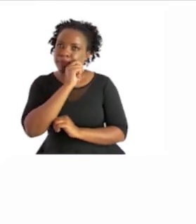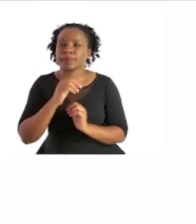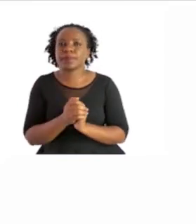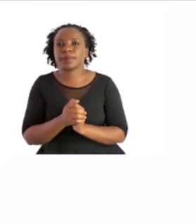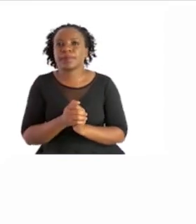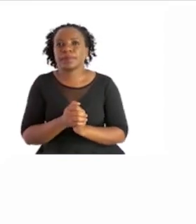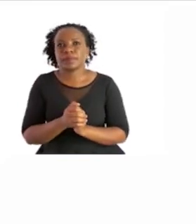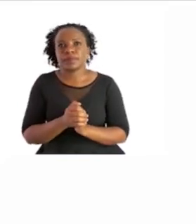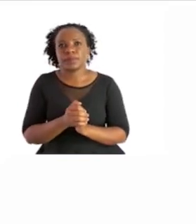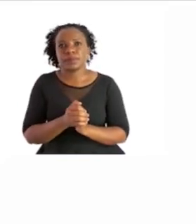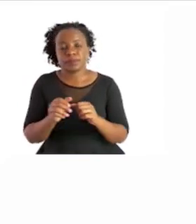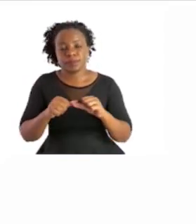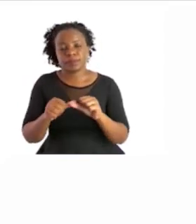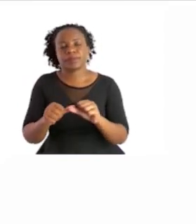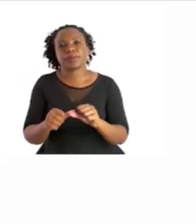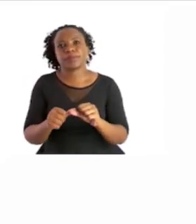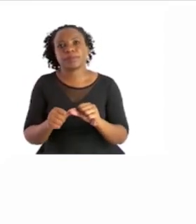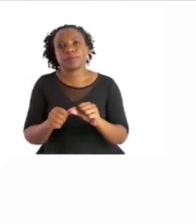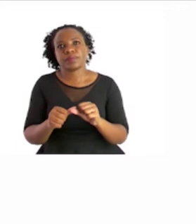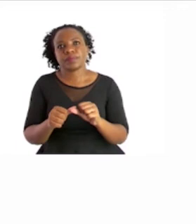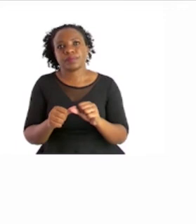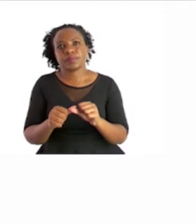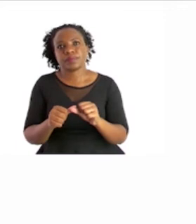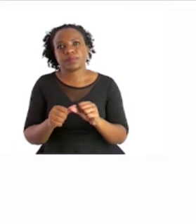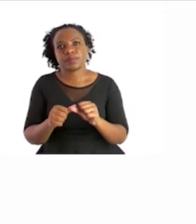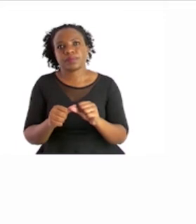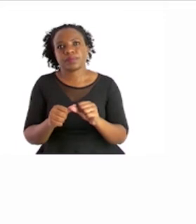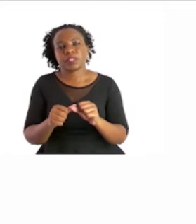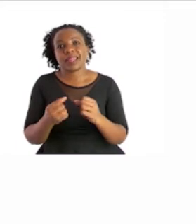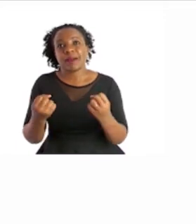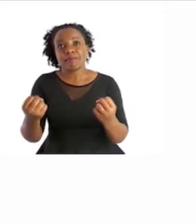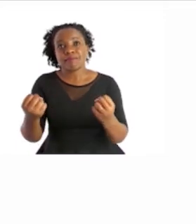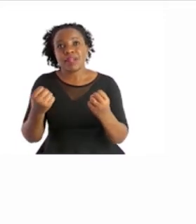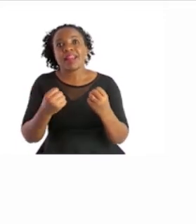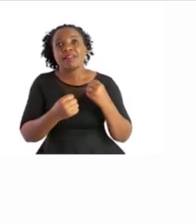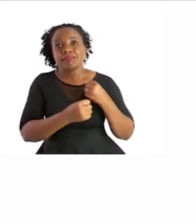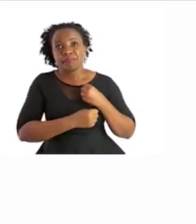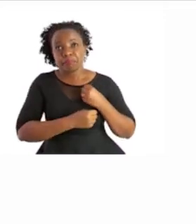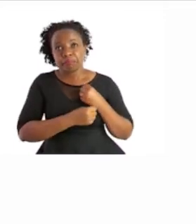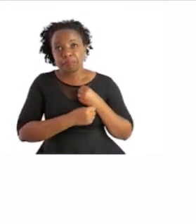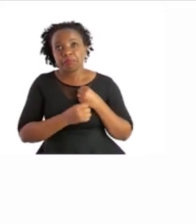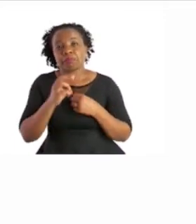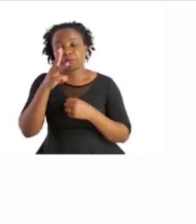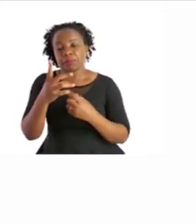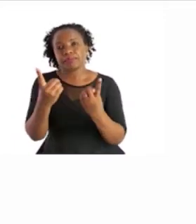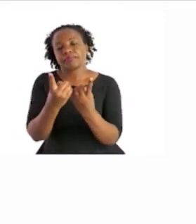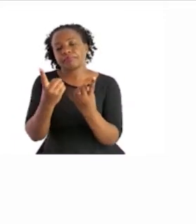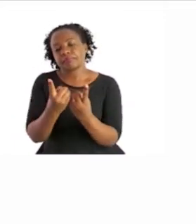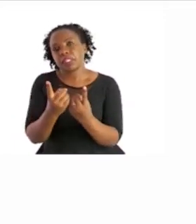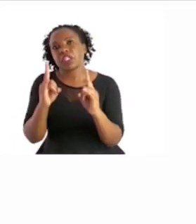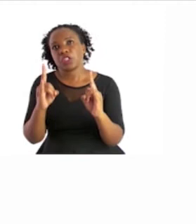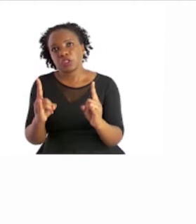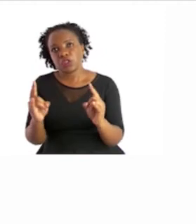Right. The next one says, the Brave Warriors will play soccer tonight